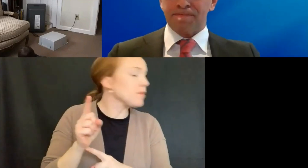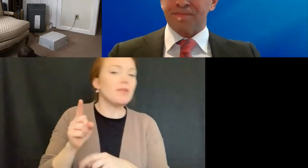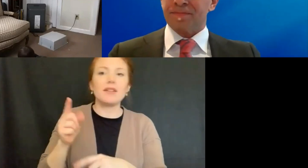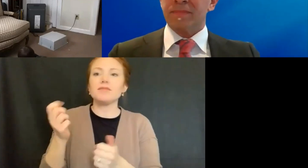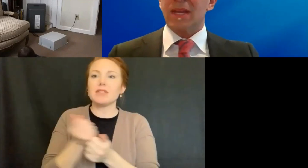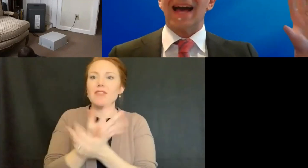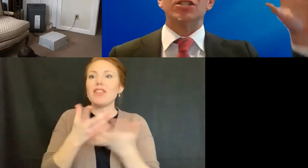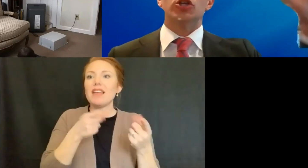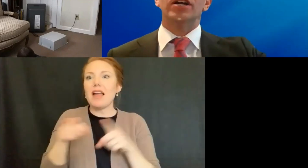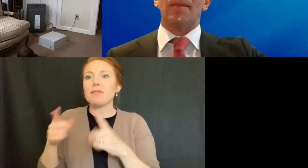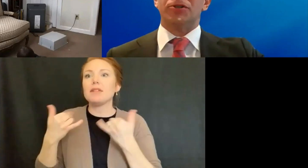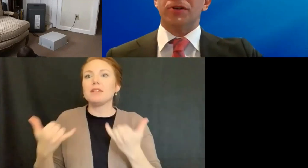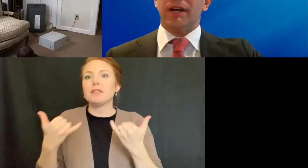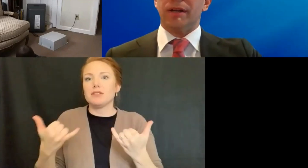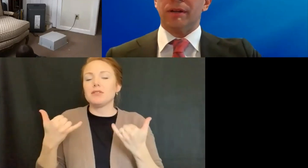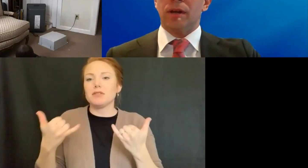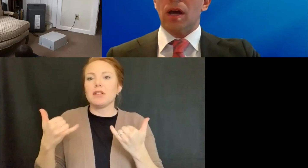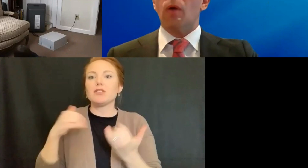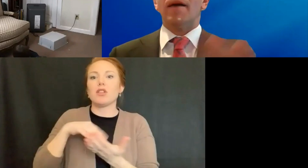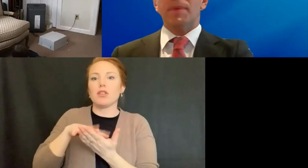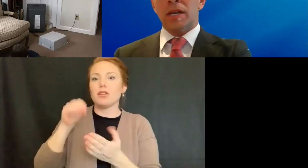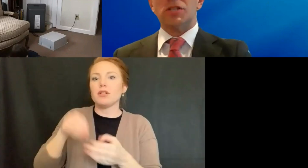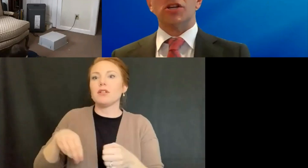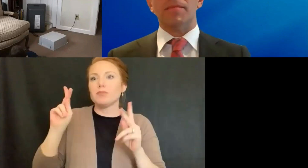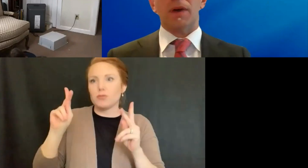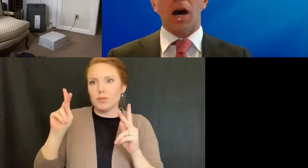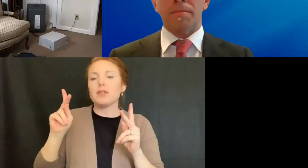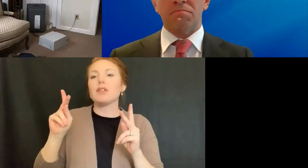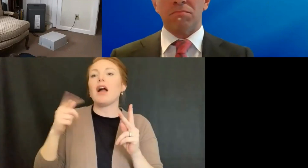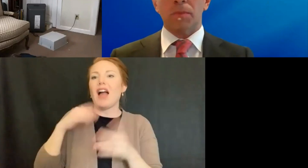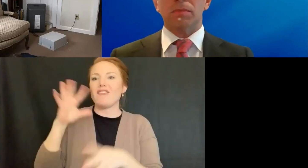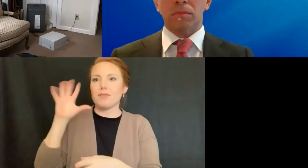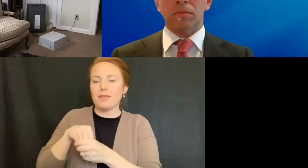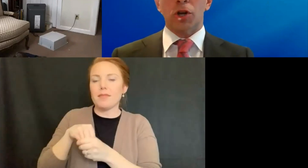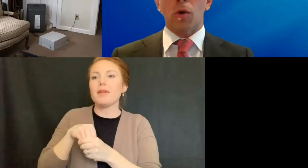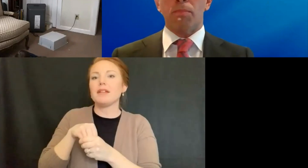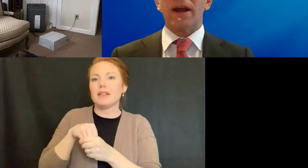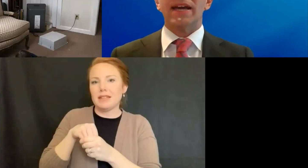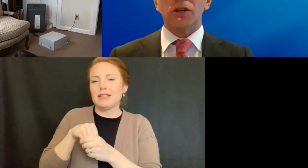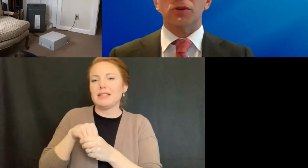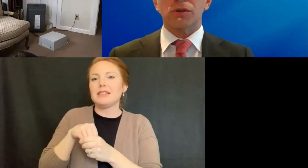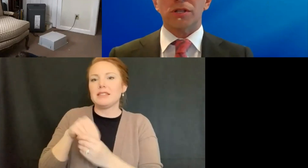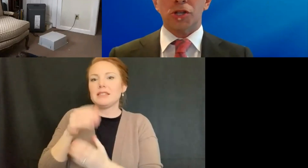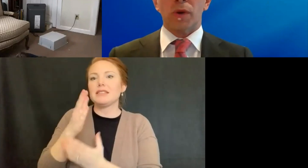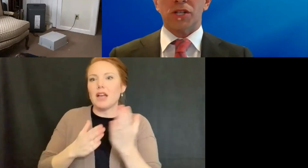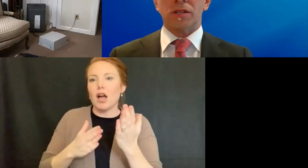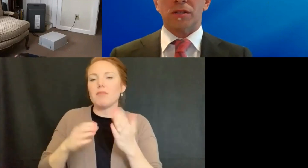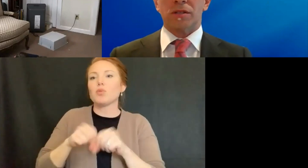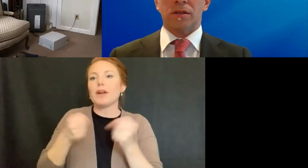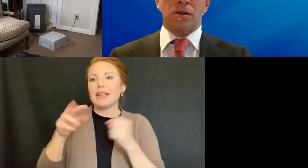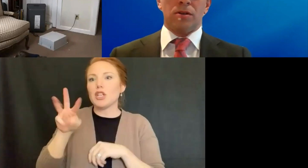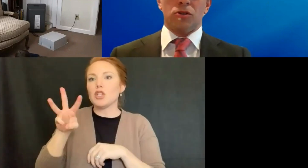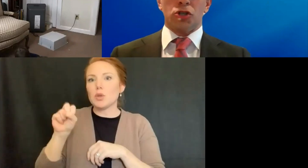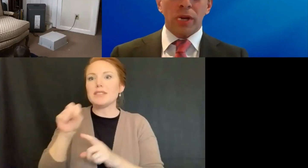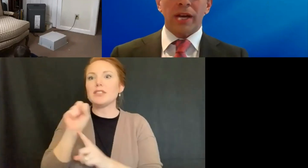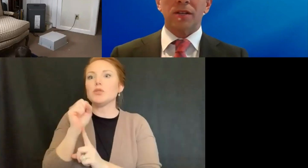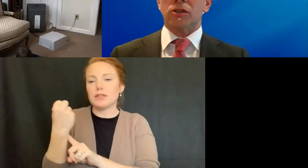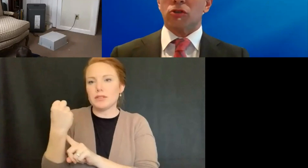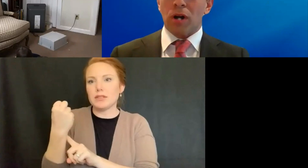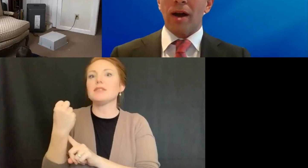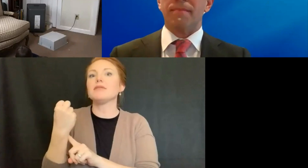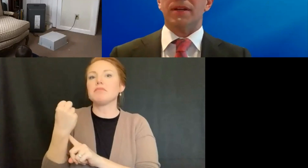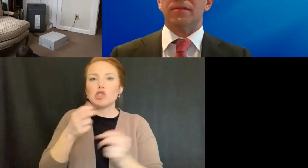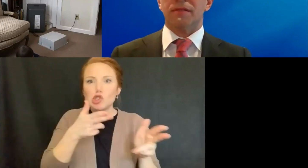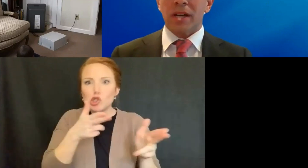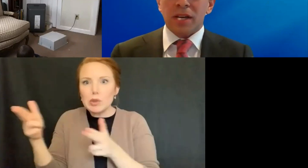happening today as a learning opportunity. Well, I've been in some breaking news situations,